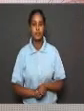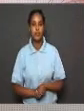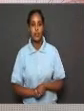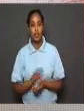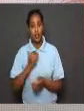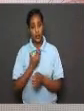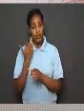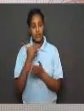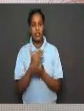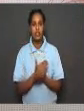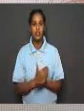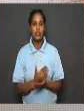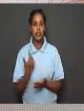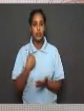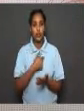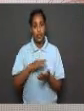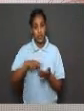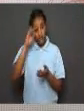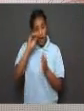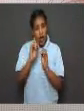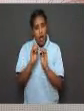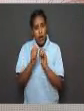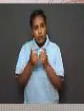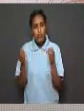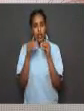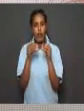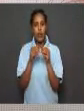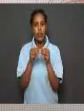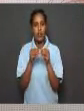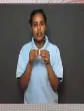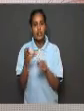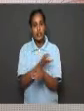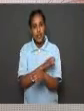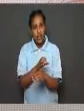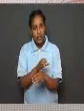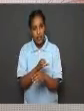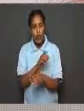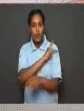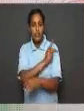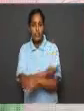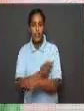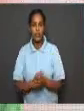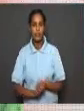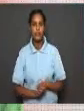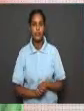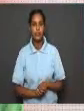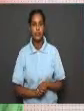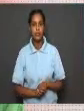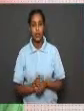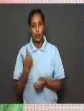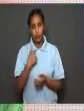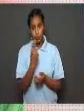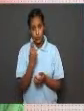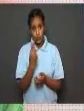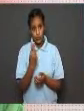In our last lesson, we learned how to calculate cell potential. We